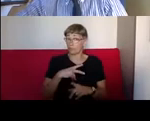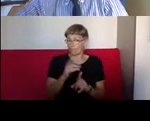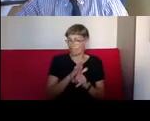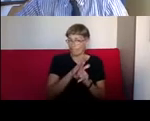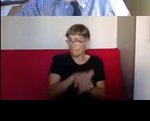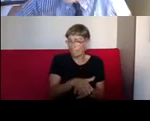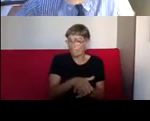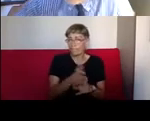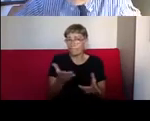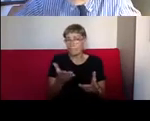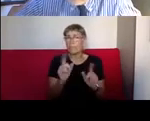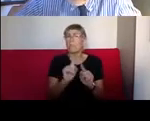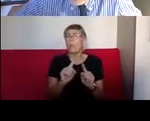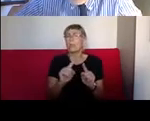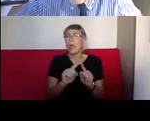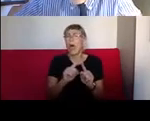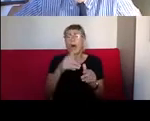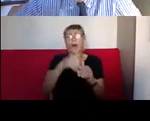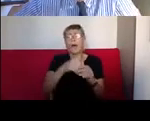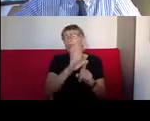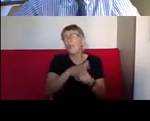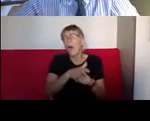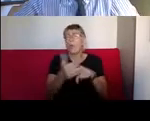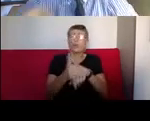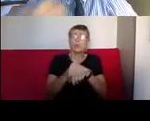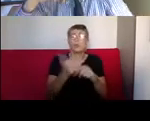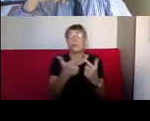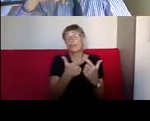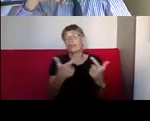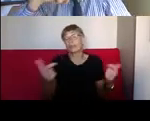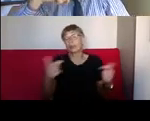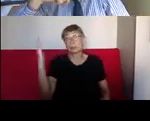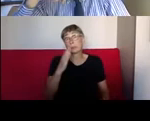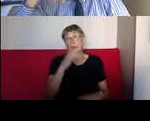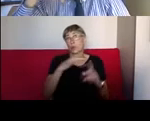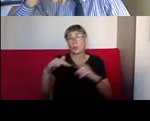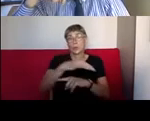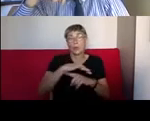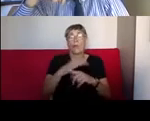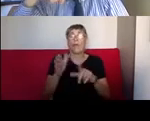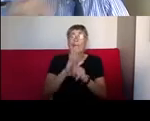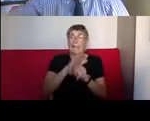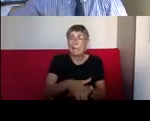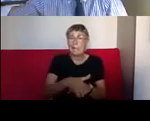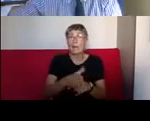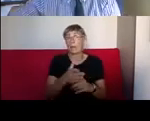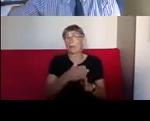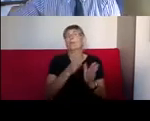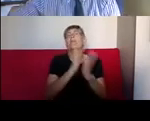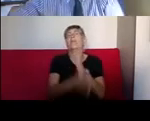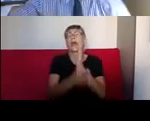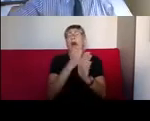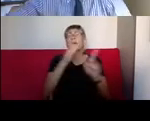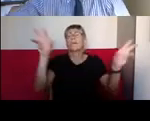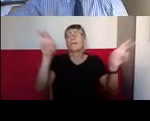exist in our society. We have a direct discrimination, and for direct discrimination,